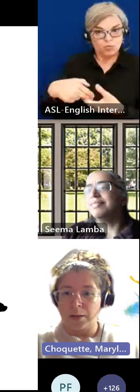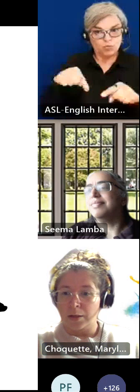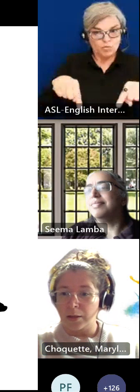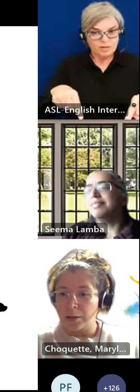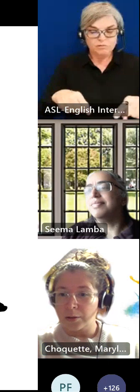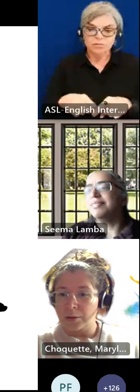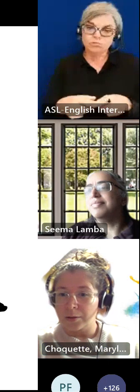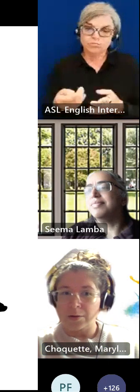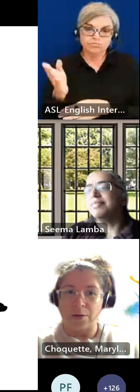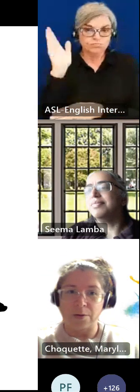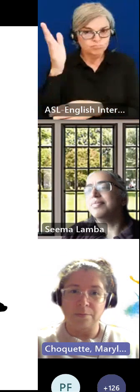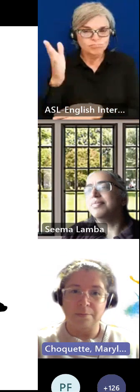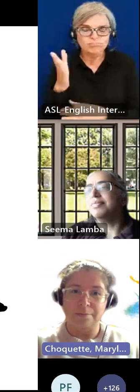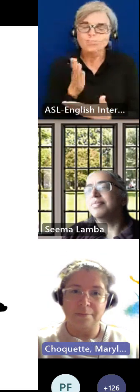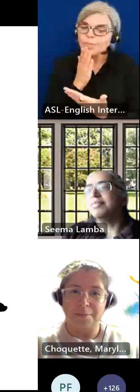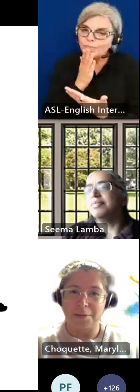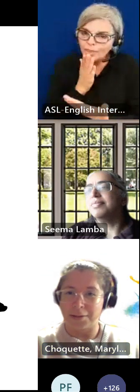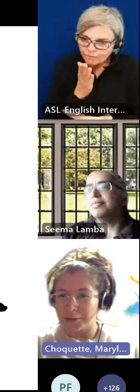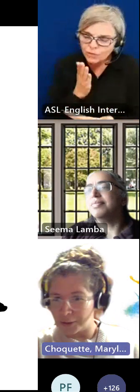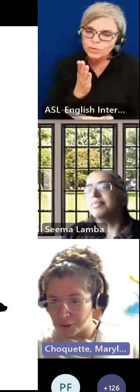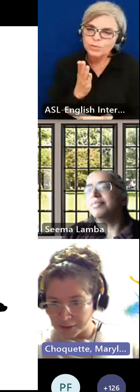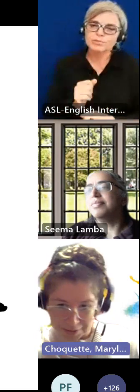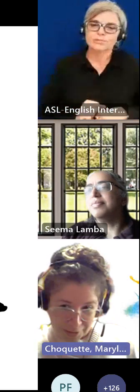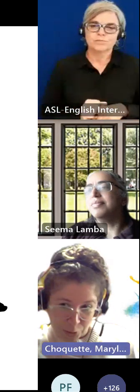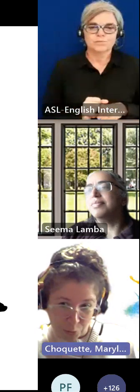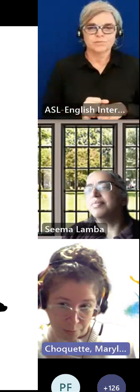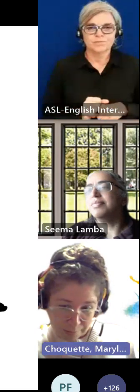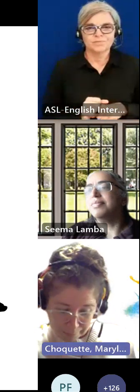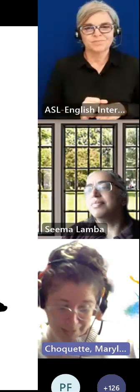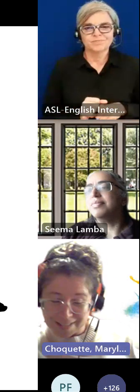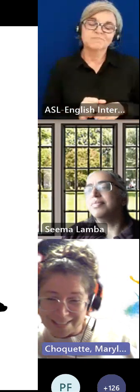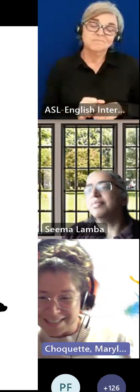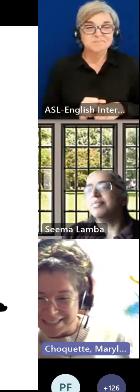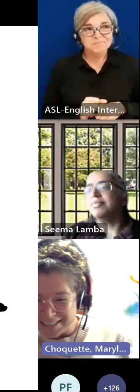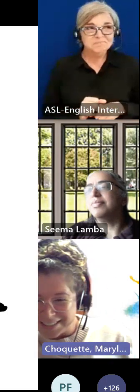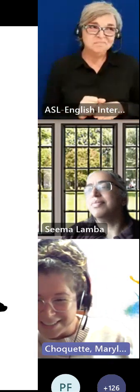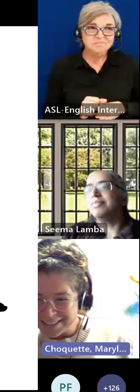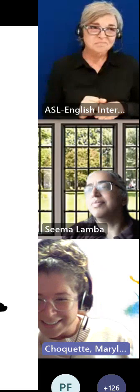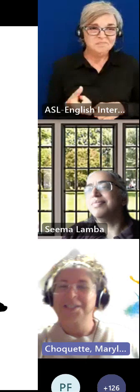grateful. Well, it's an inside joke.